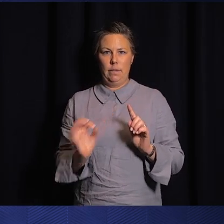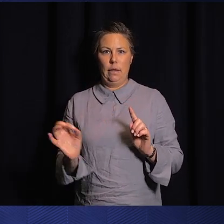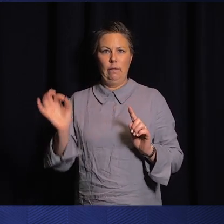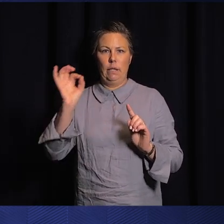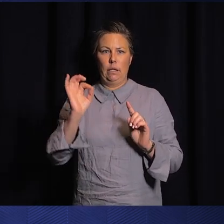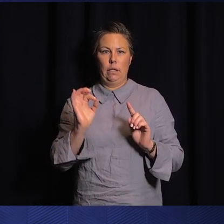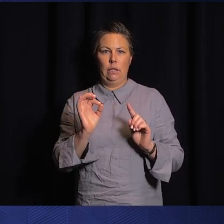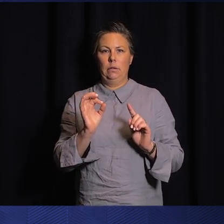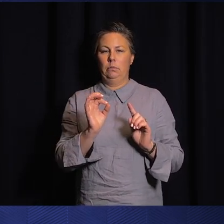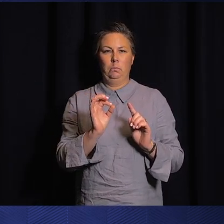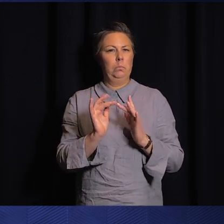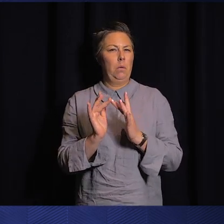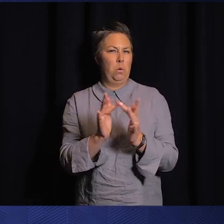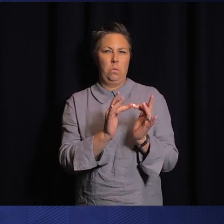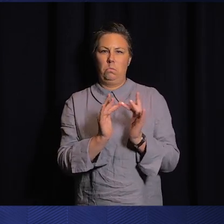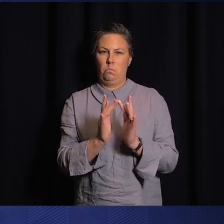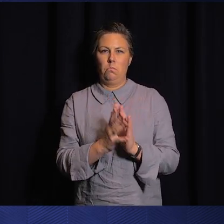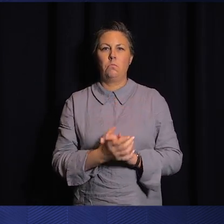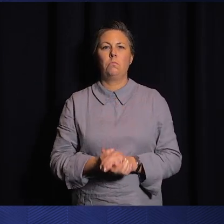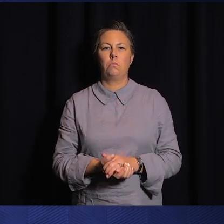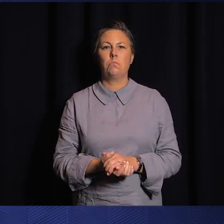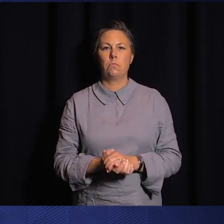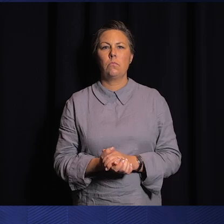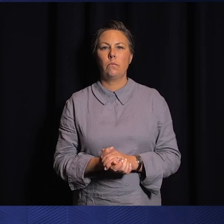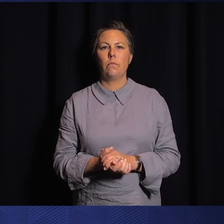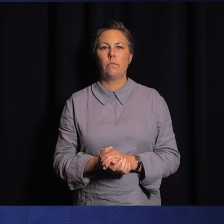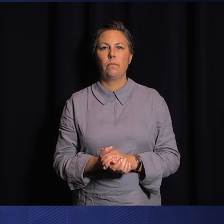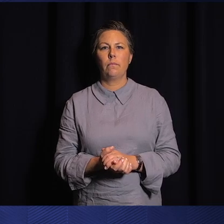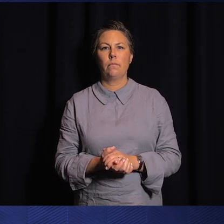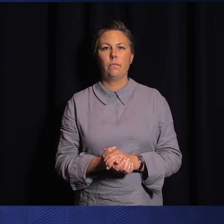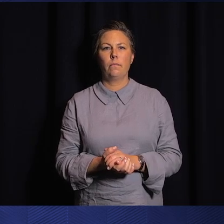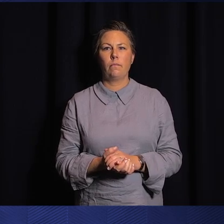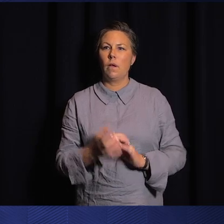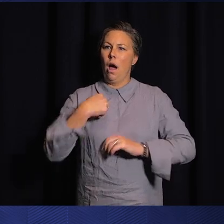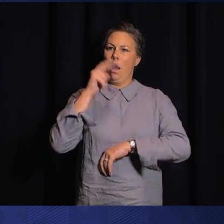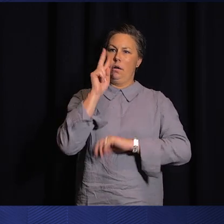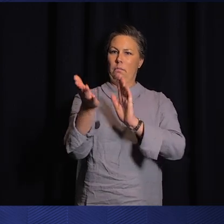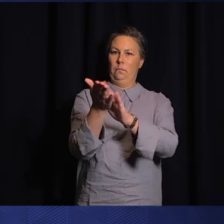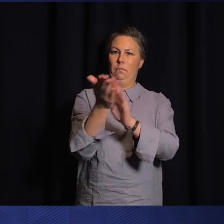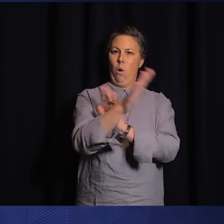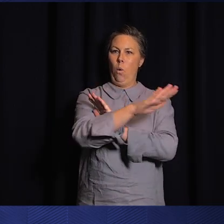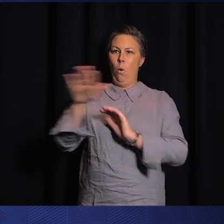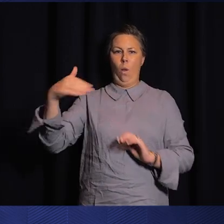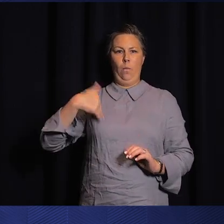What a galaxy of luminaries and all 4 female speakers, this